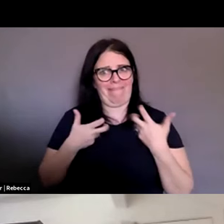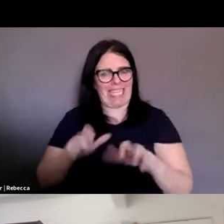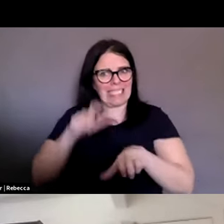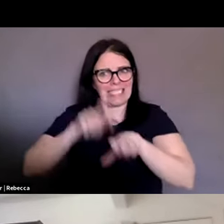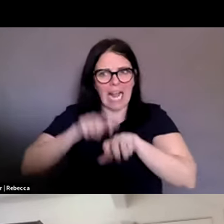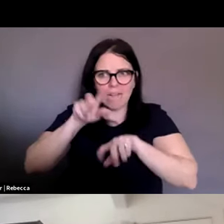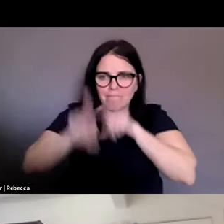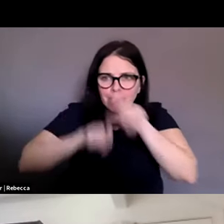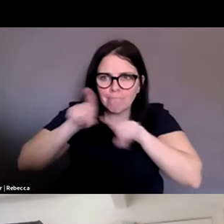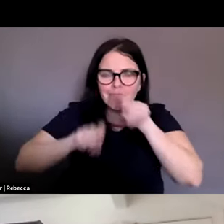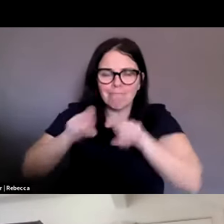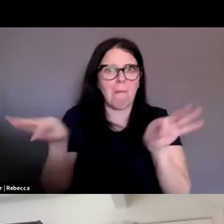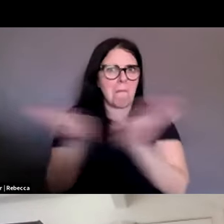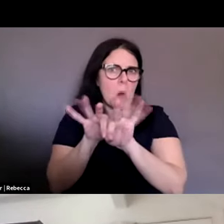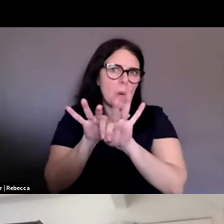it.